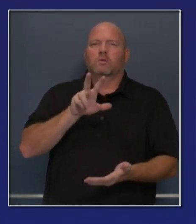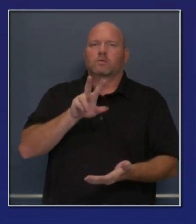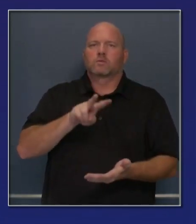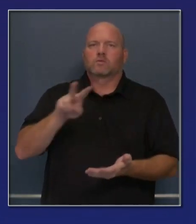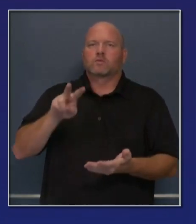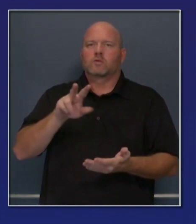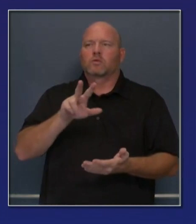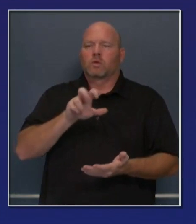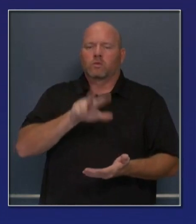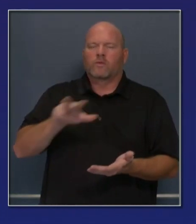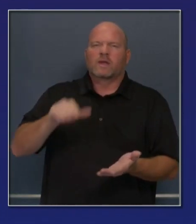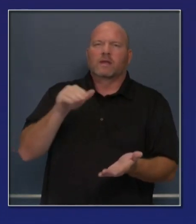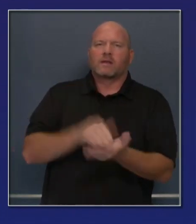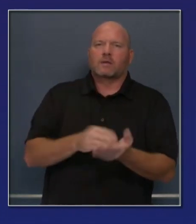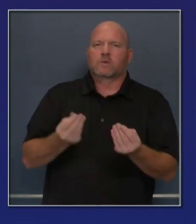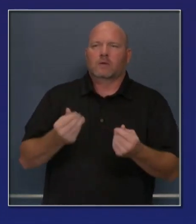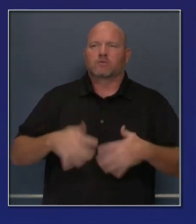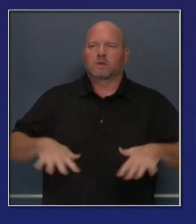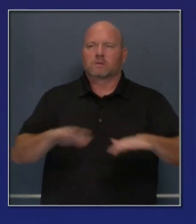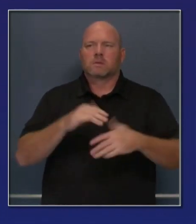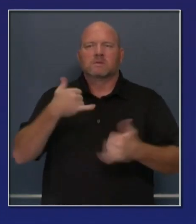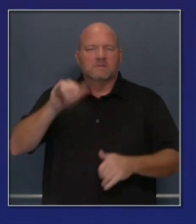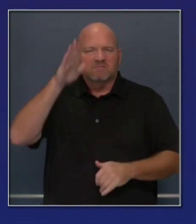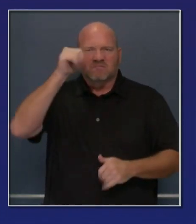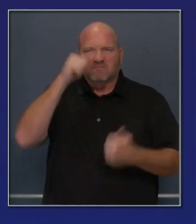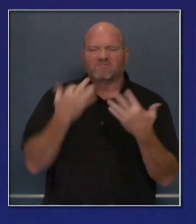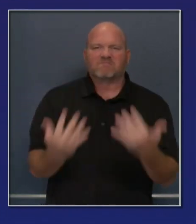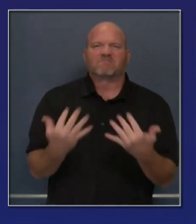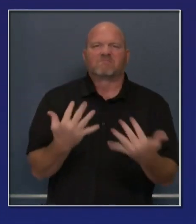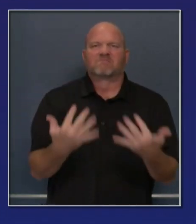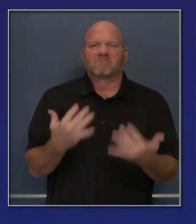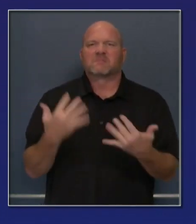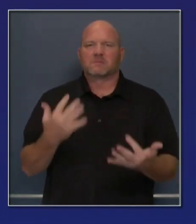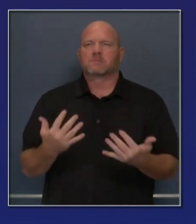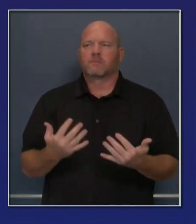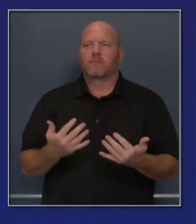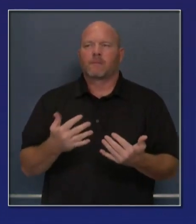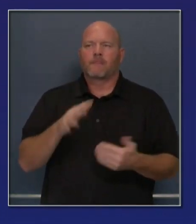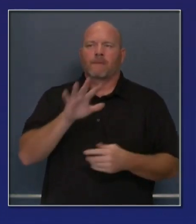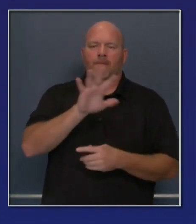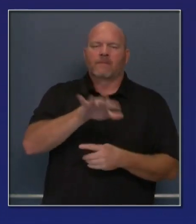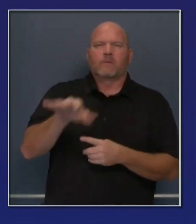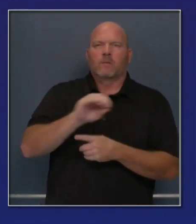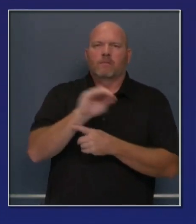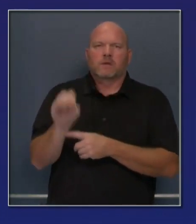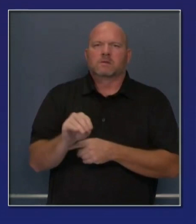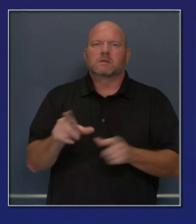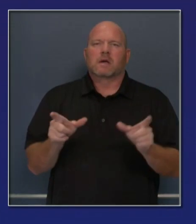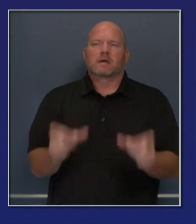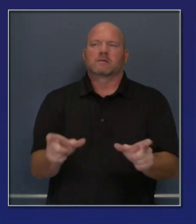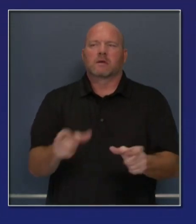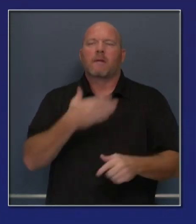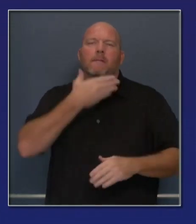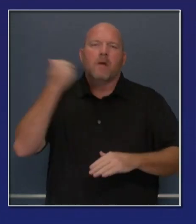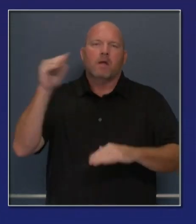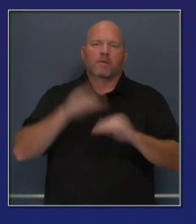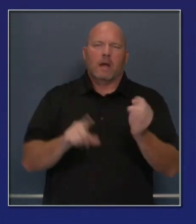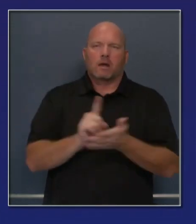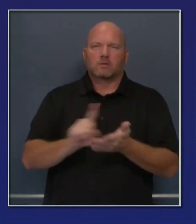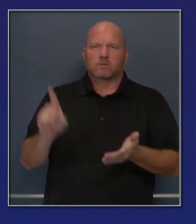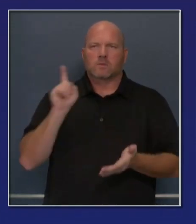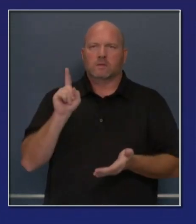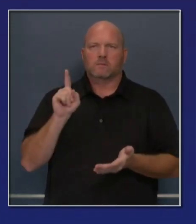333,000 acres, but it's still a stubborn complex, 55% containment, a little better than last week's number